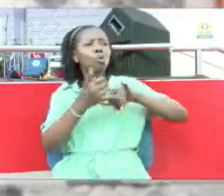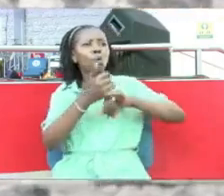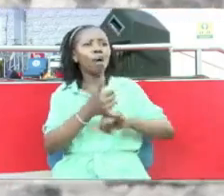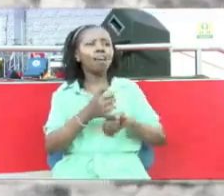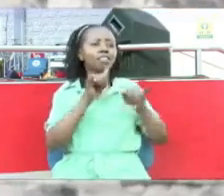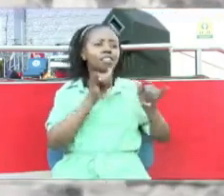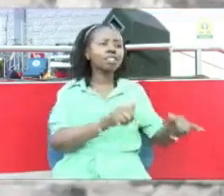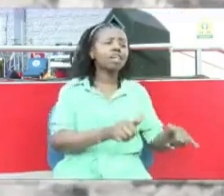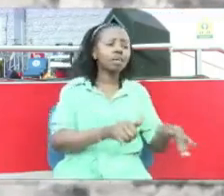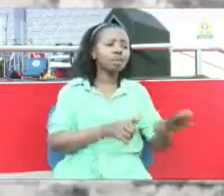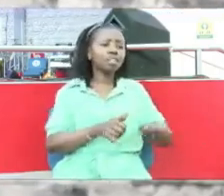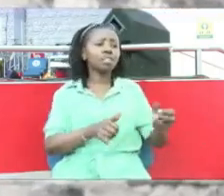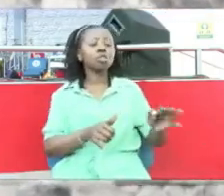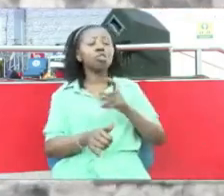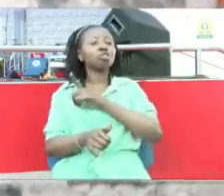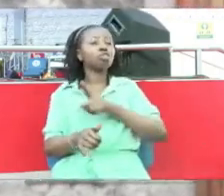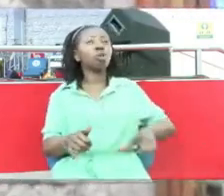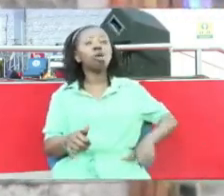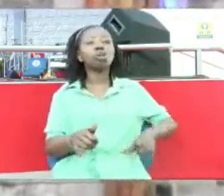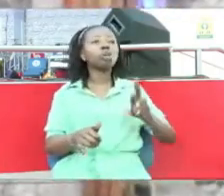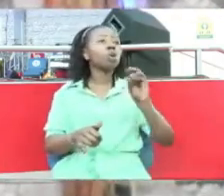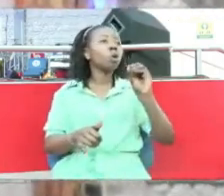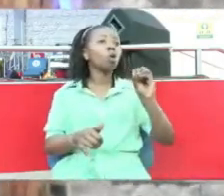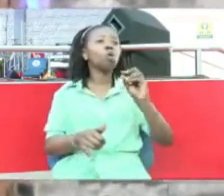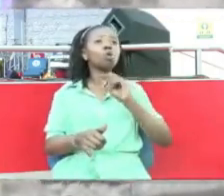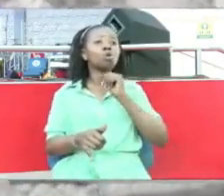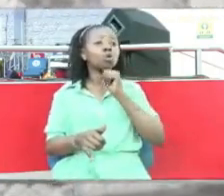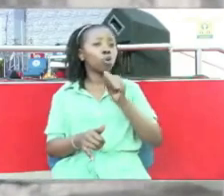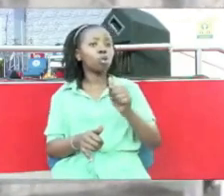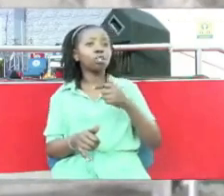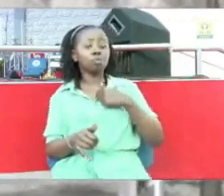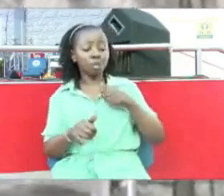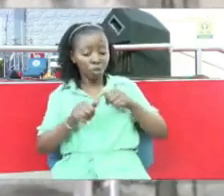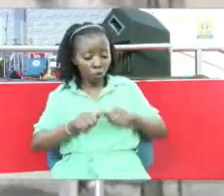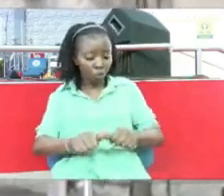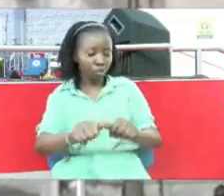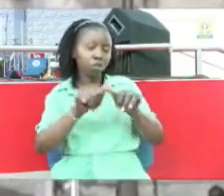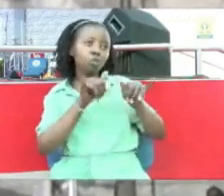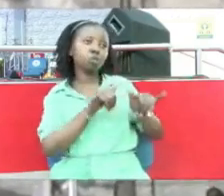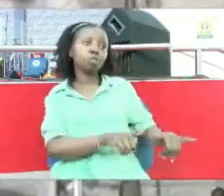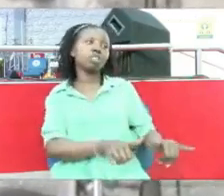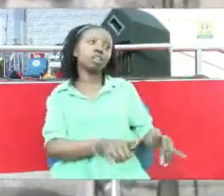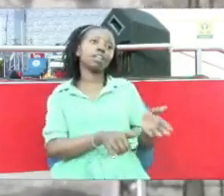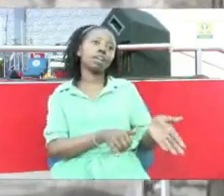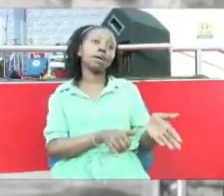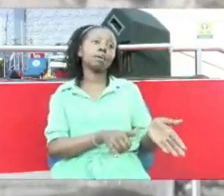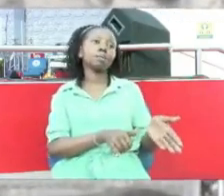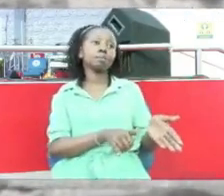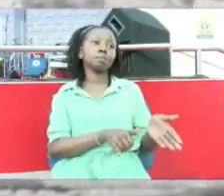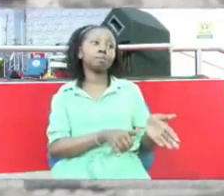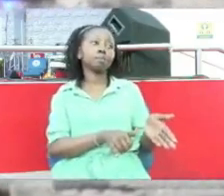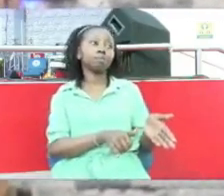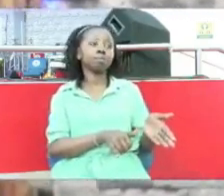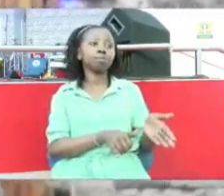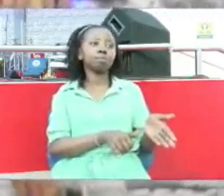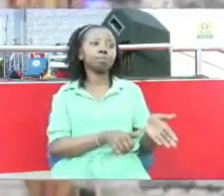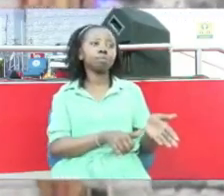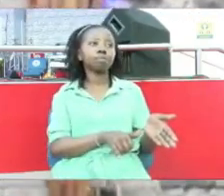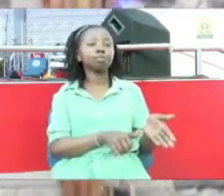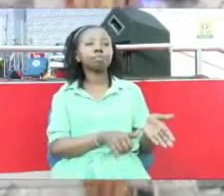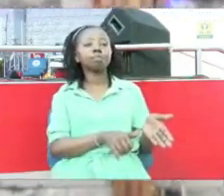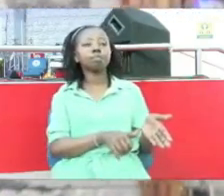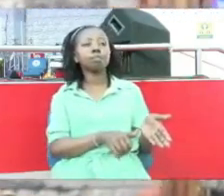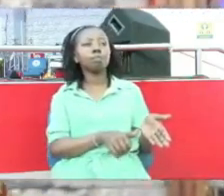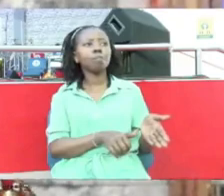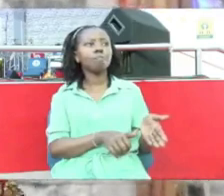kujiambia dada yangu, nitaweza kudumu mahali pa Bwana hata kama mwenzangu katika ndoa hakai mahali pale.